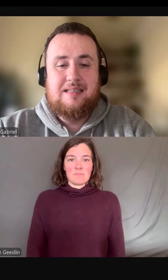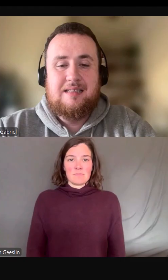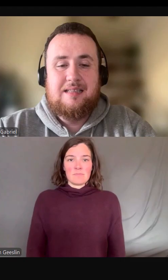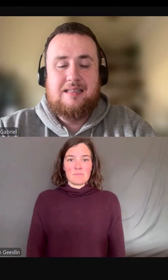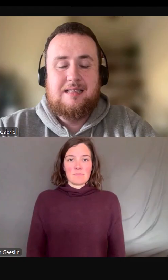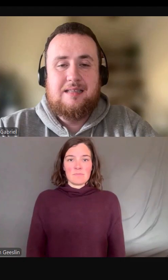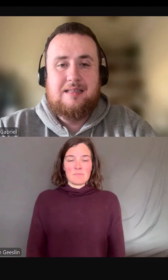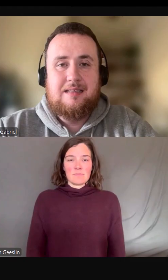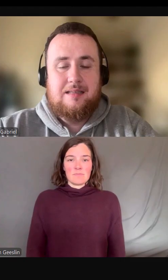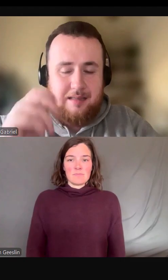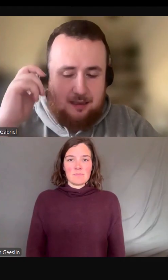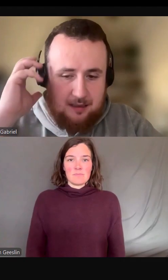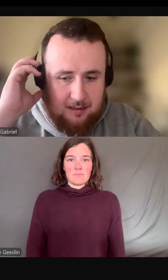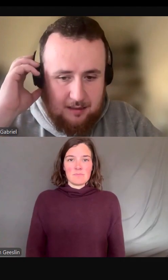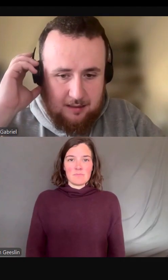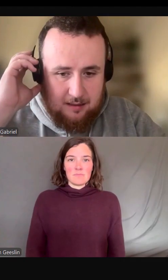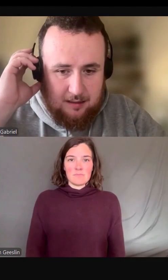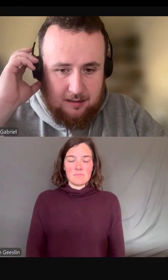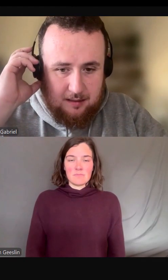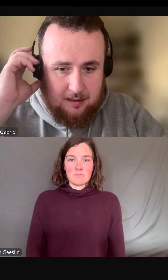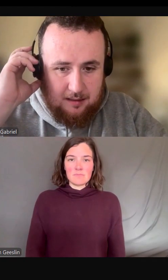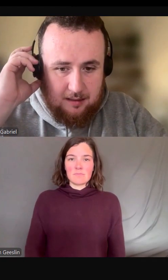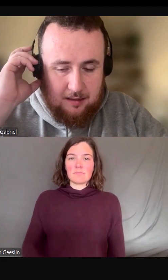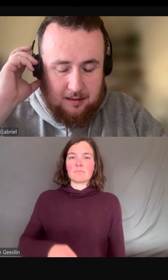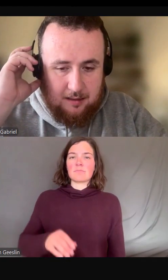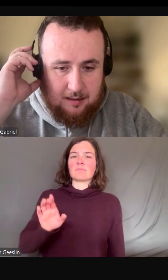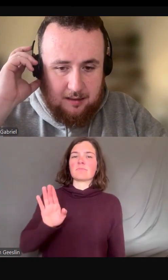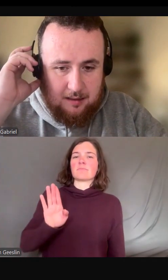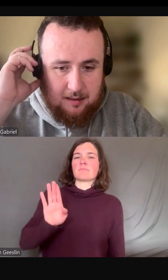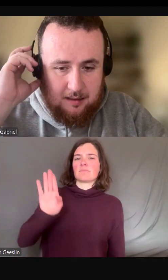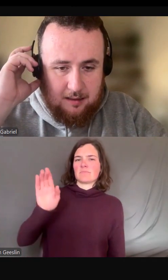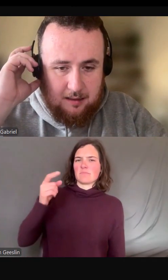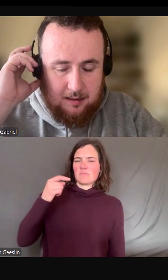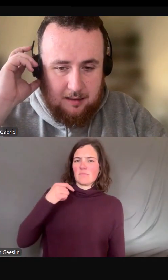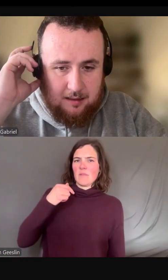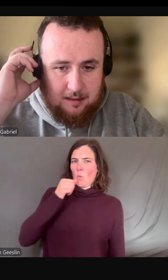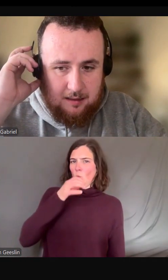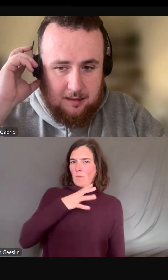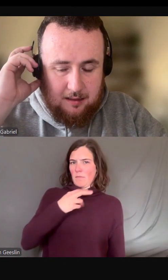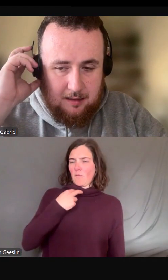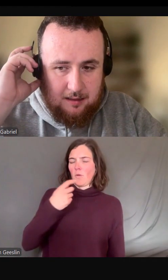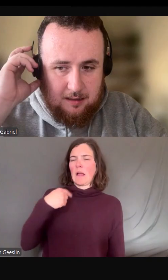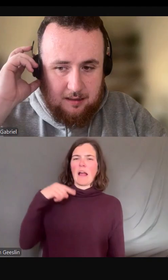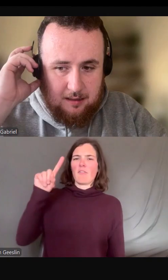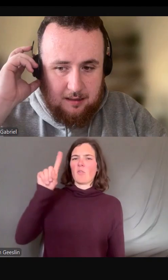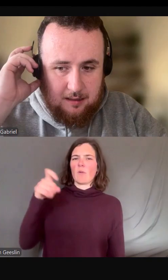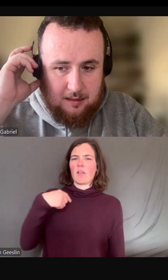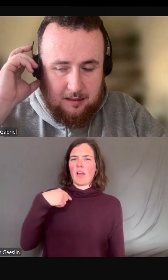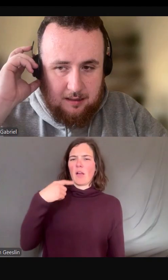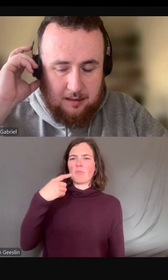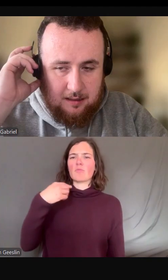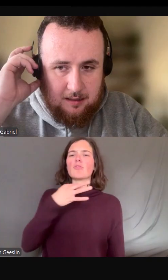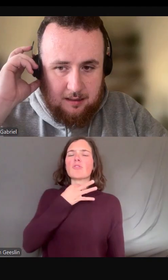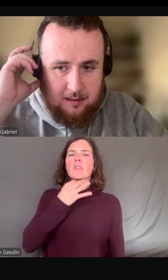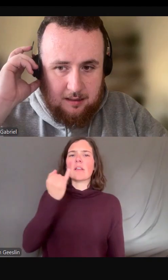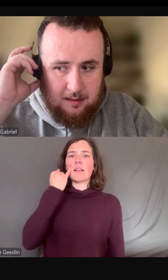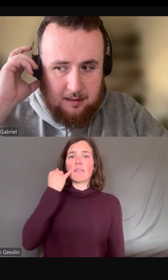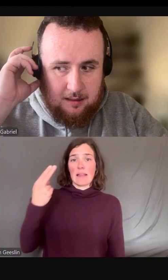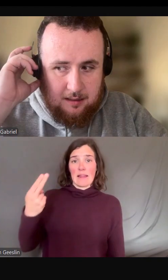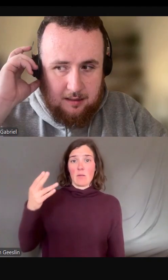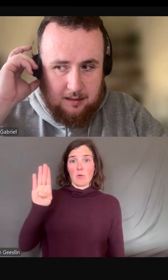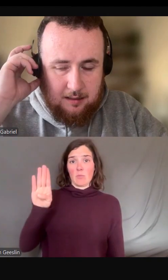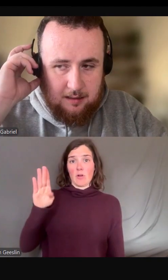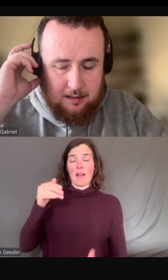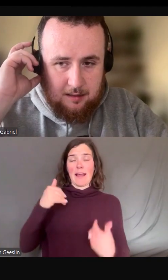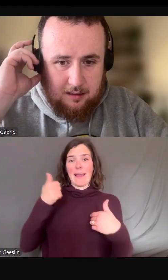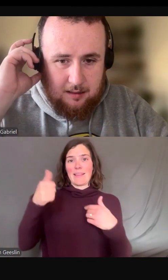Hi, Robert. I had a question. I was wondering if you could, if Helperbird has any functions